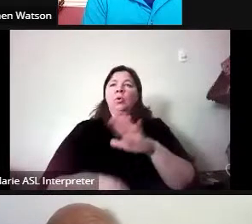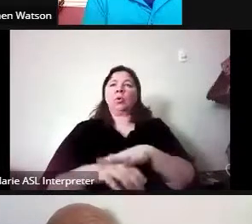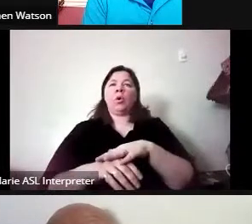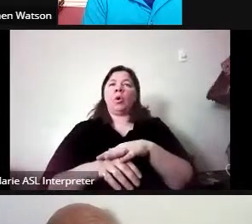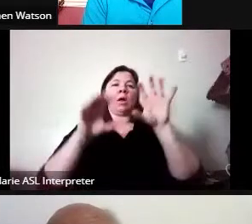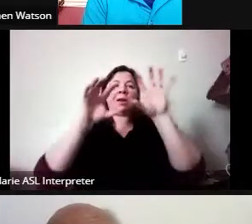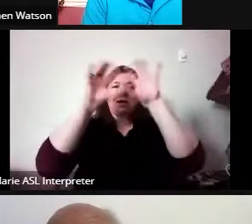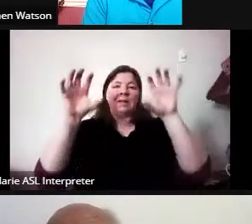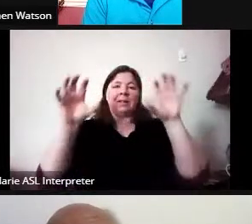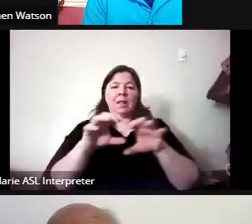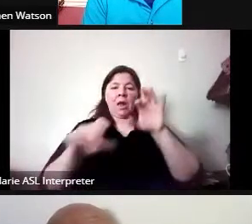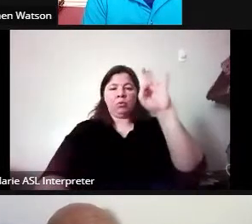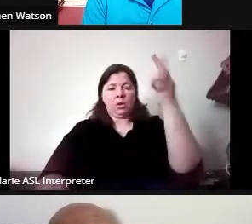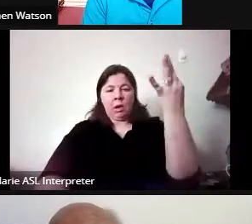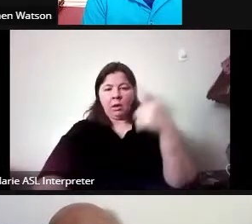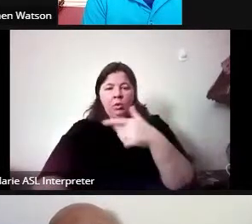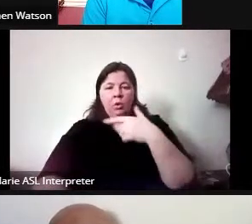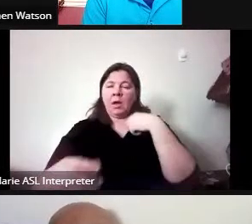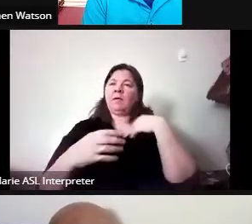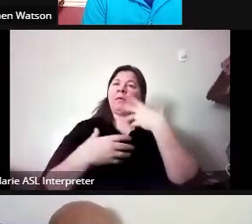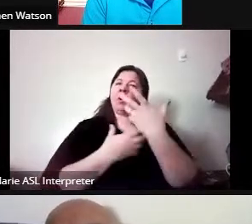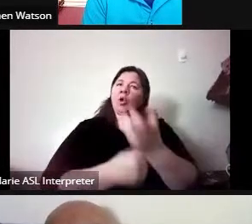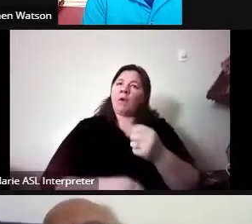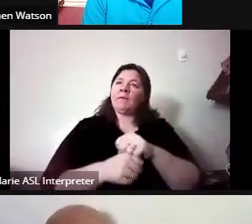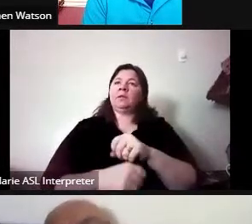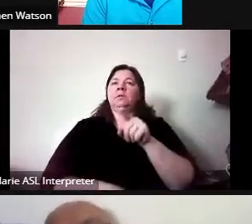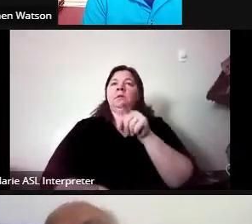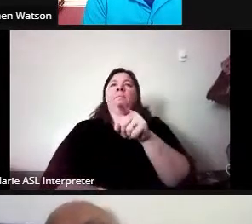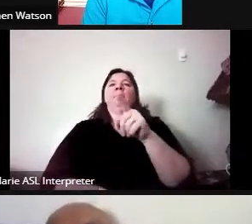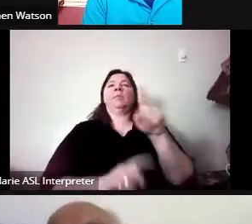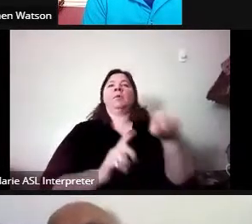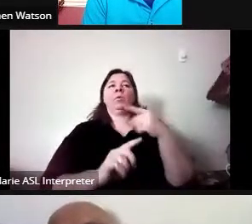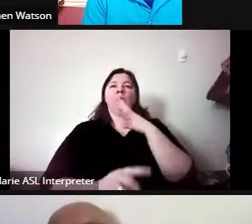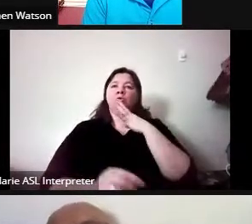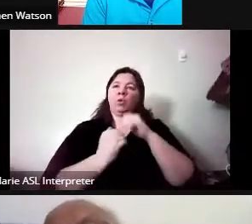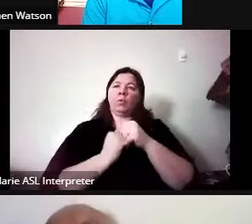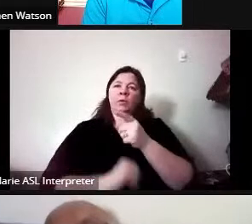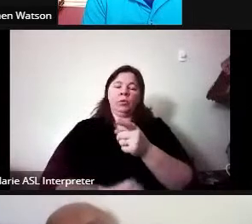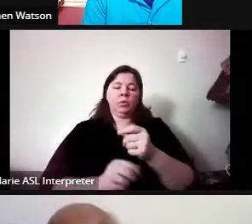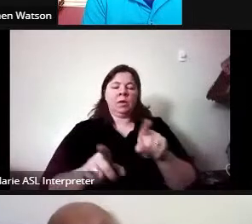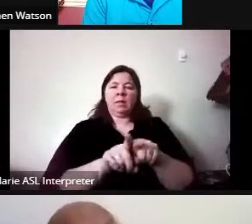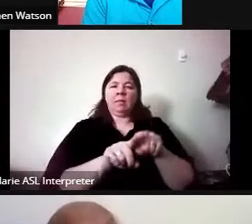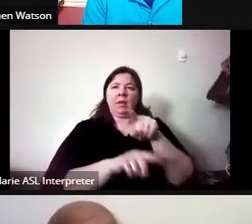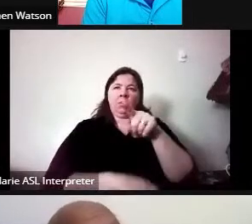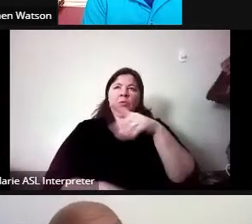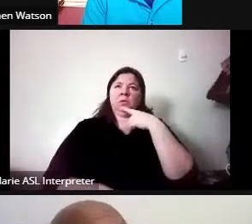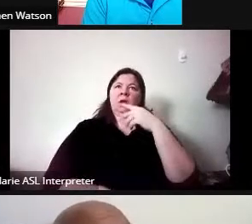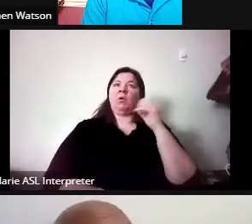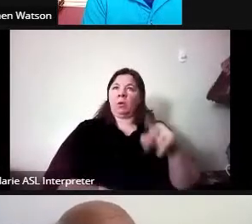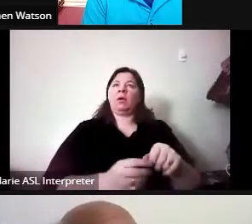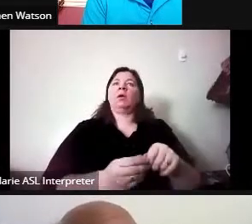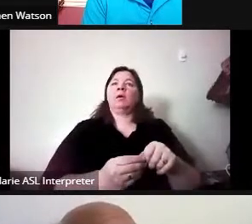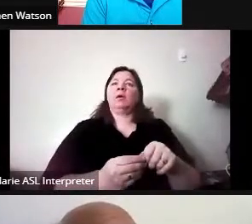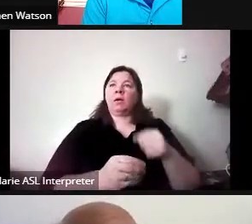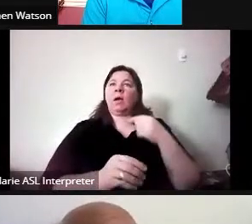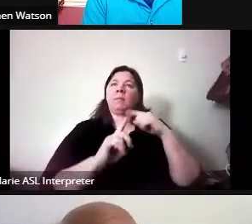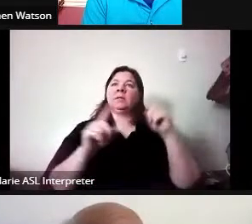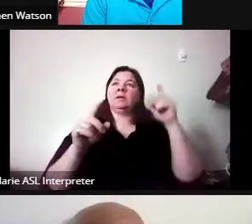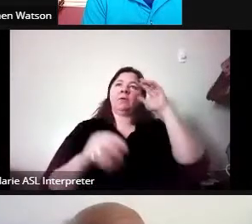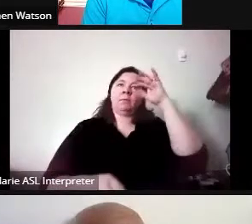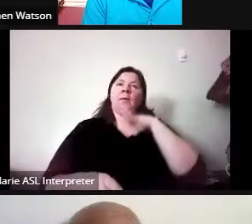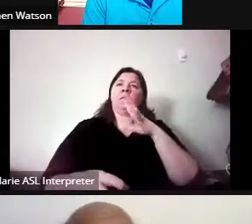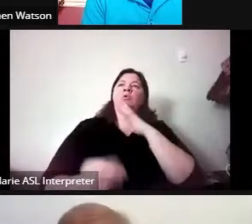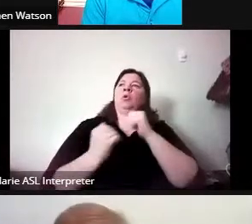9. You have so much of confidence in you. When he talk to you, like you said that, oh, okay, I am now a different man talking